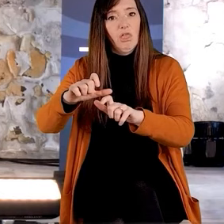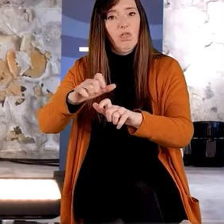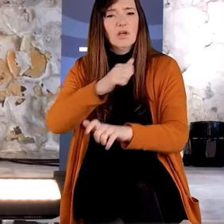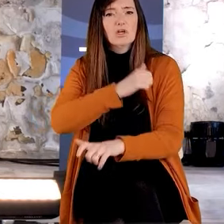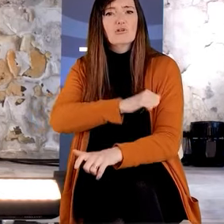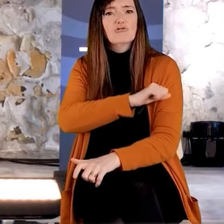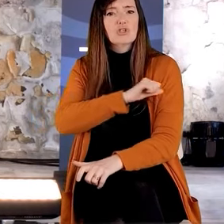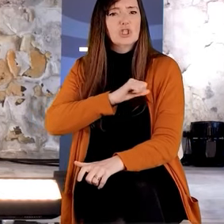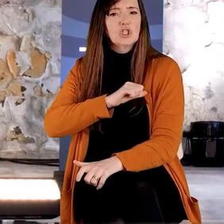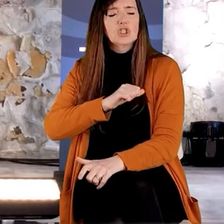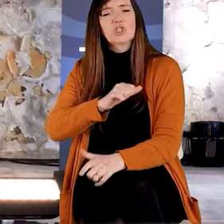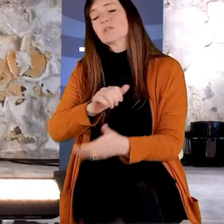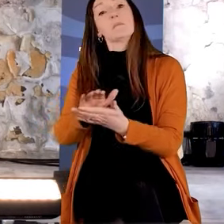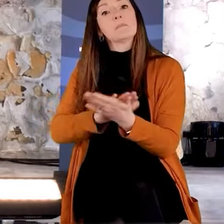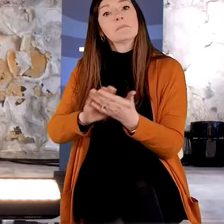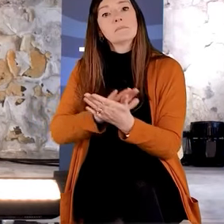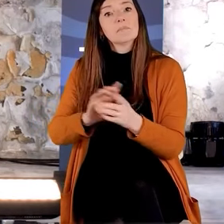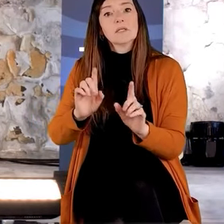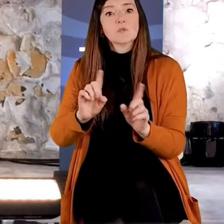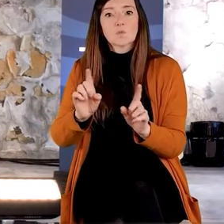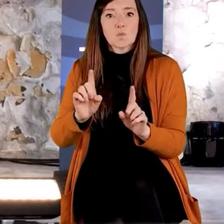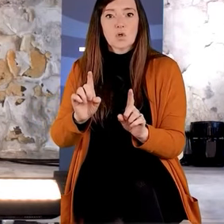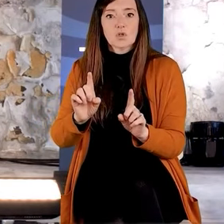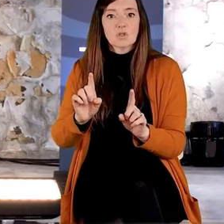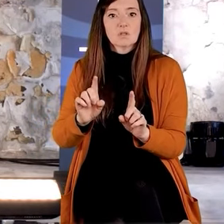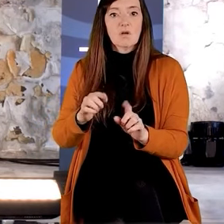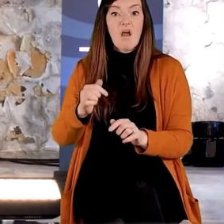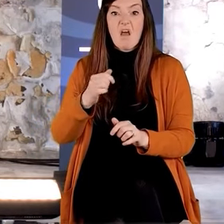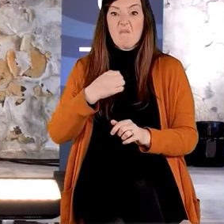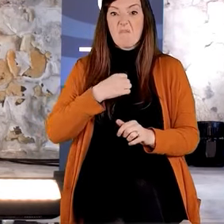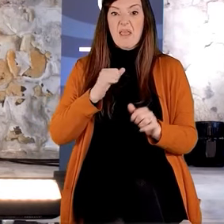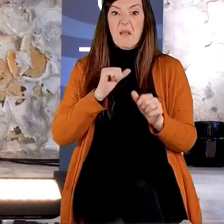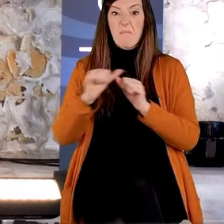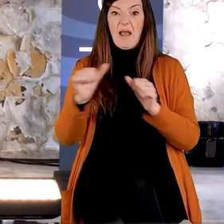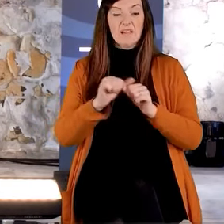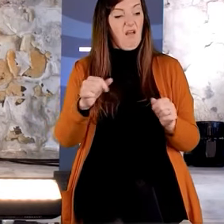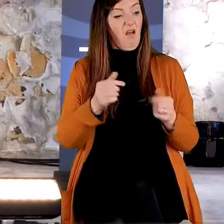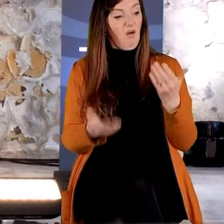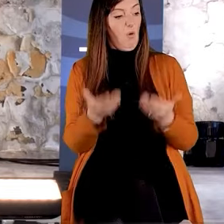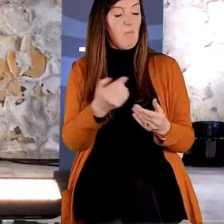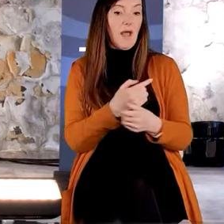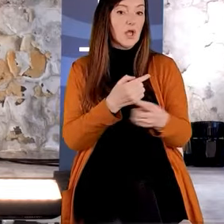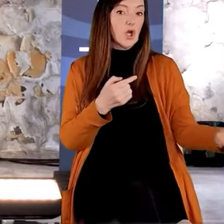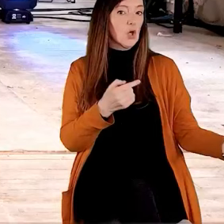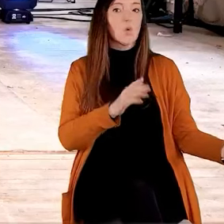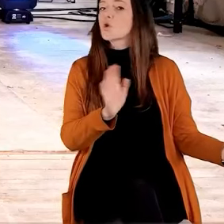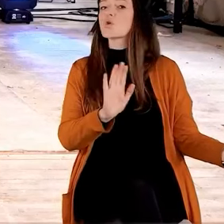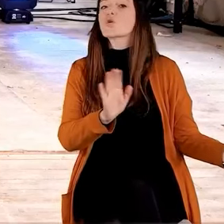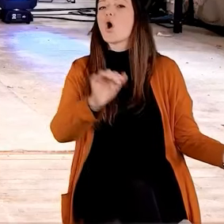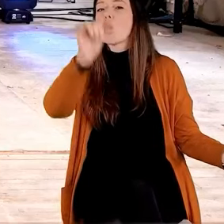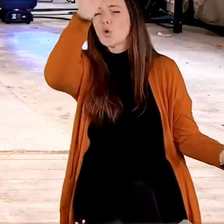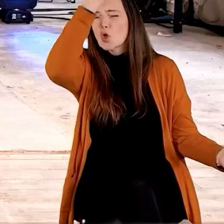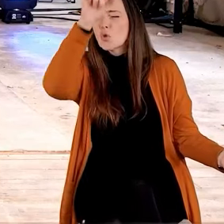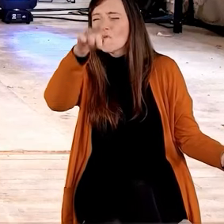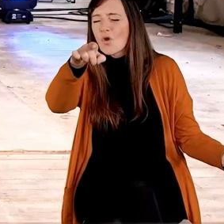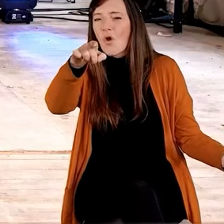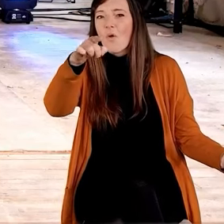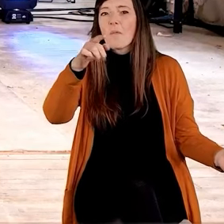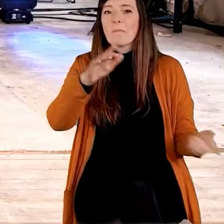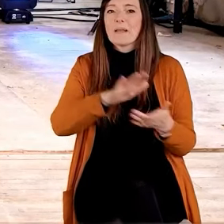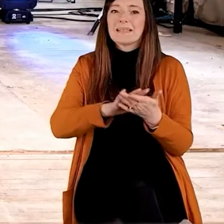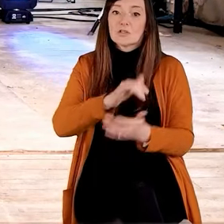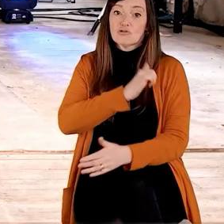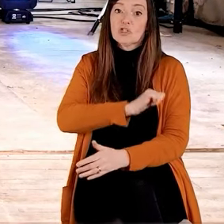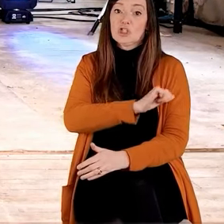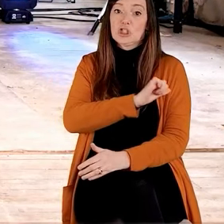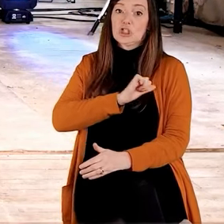you're better than anybody else. To be a Christian is to be a man or woman who is taking refuge in Jesus in a world in which